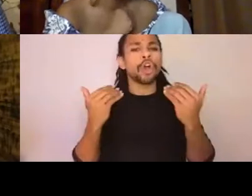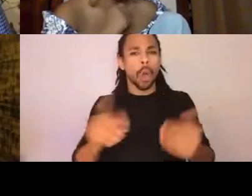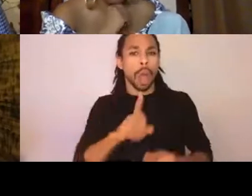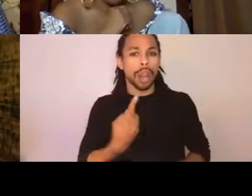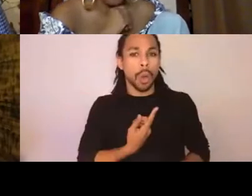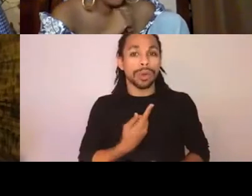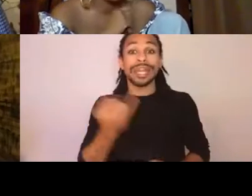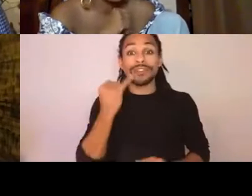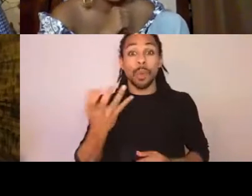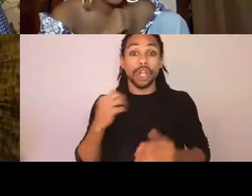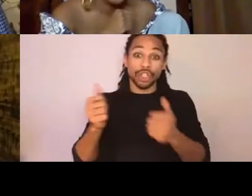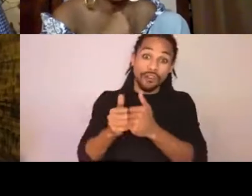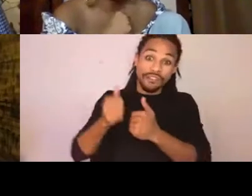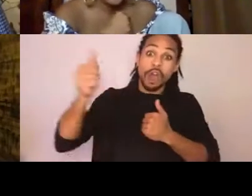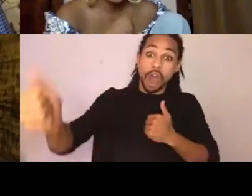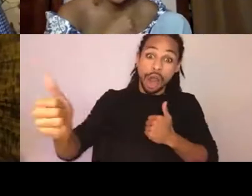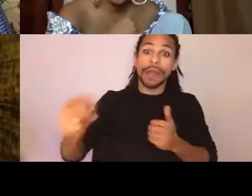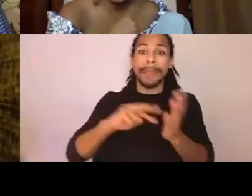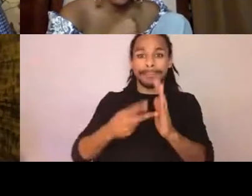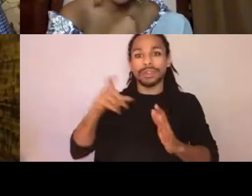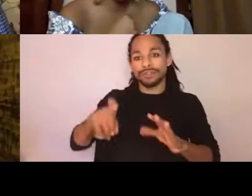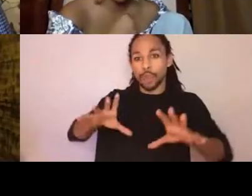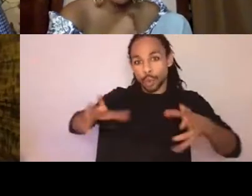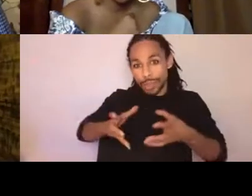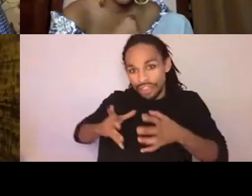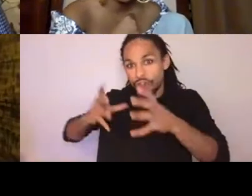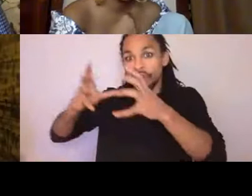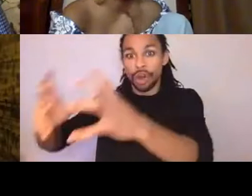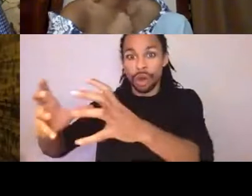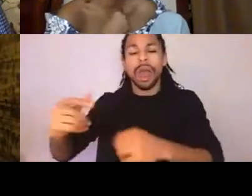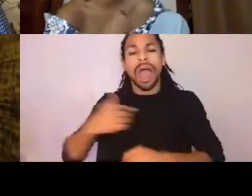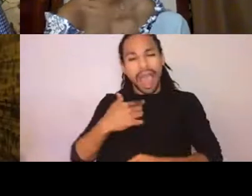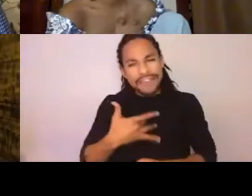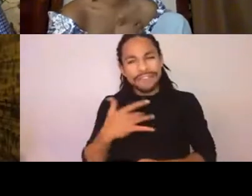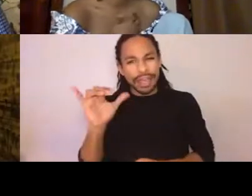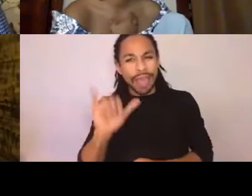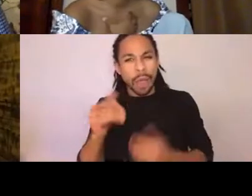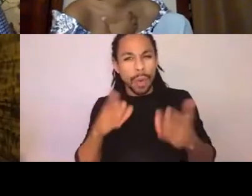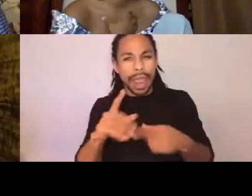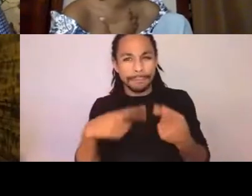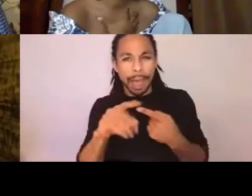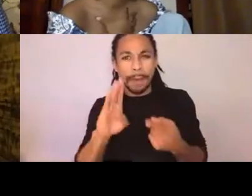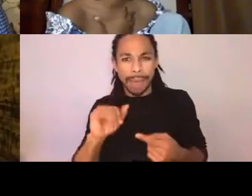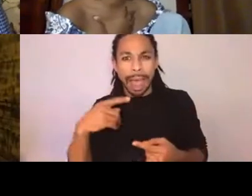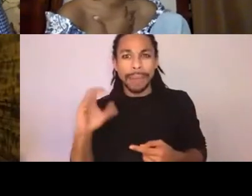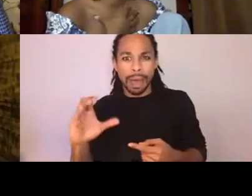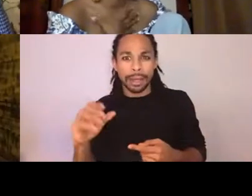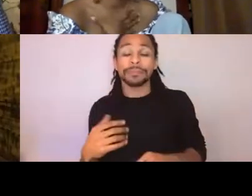go far, go together. It's kind of how I feel about BIPOC. You know, it's like, I